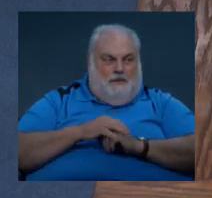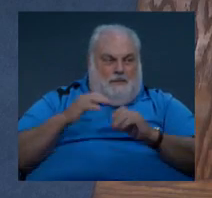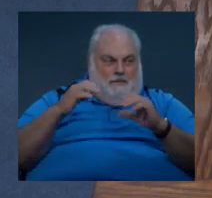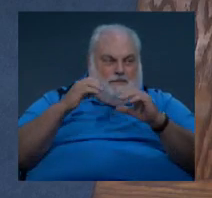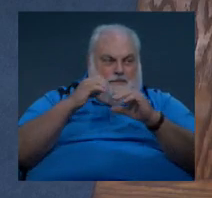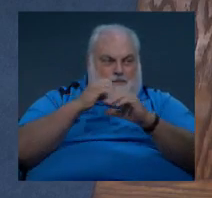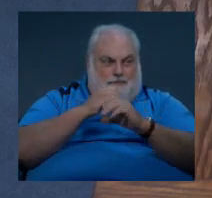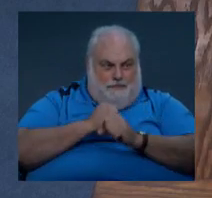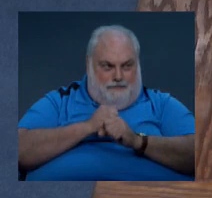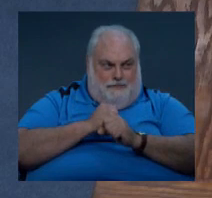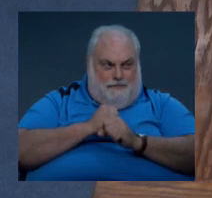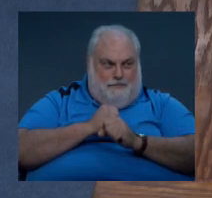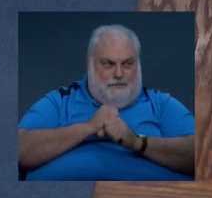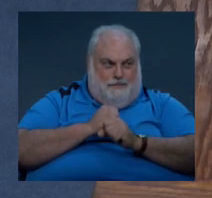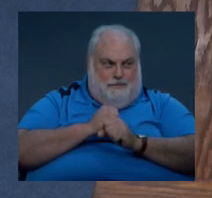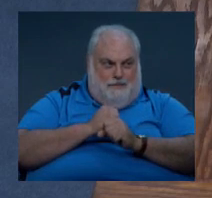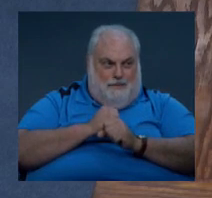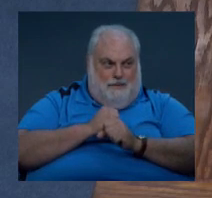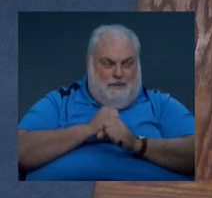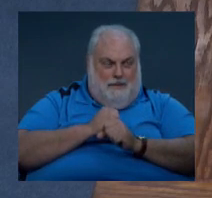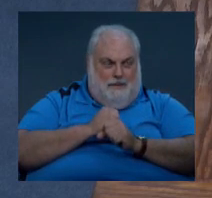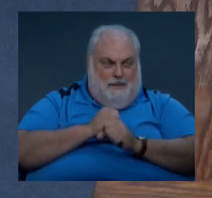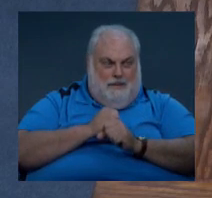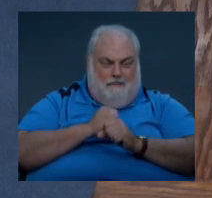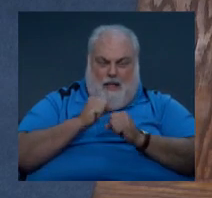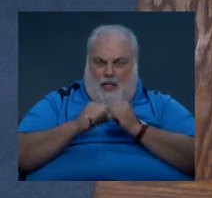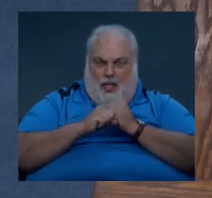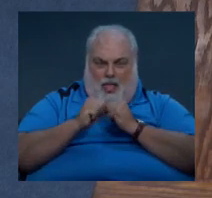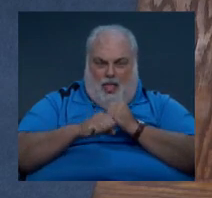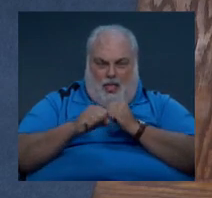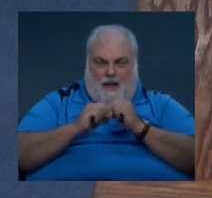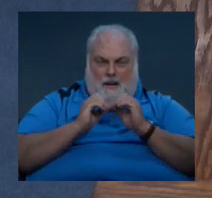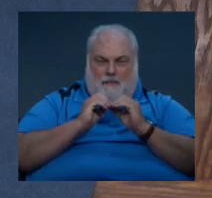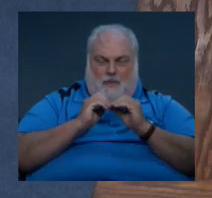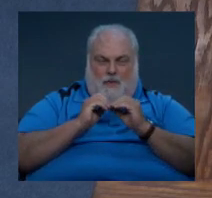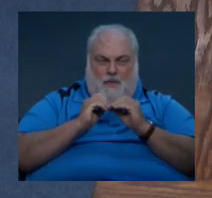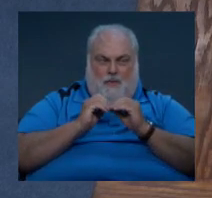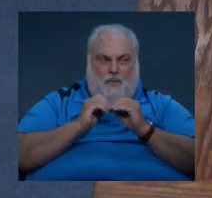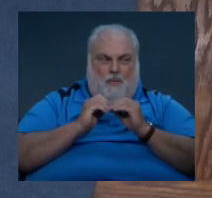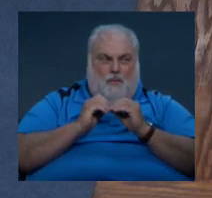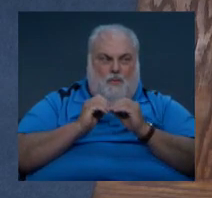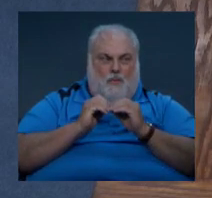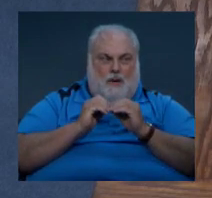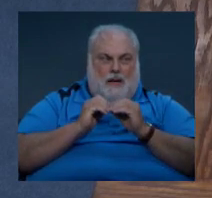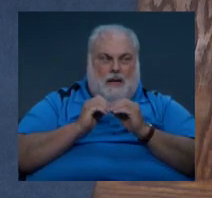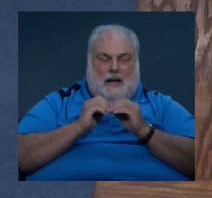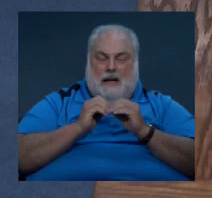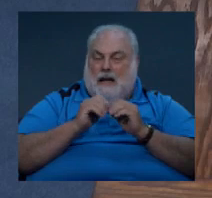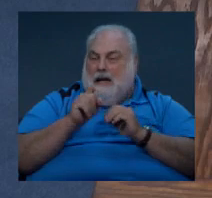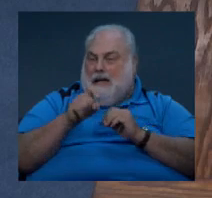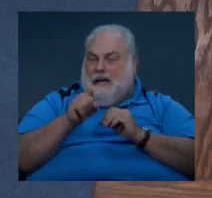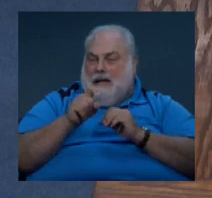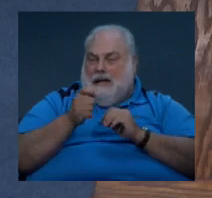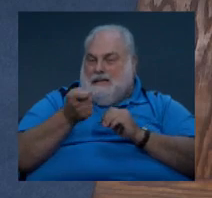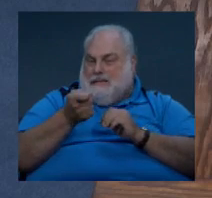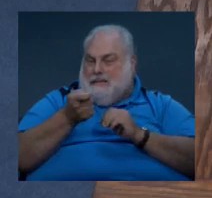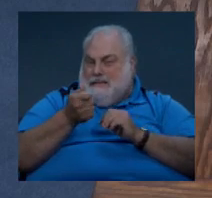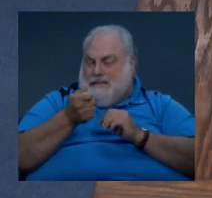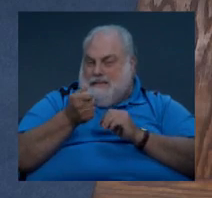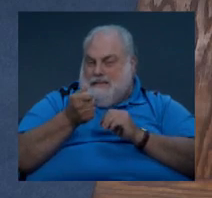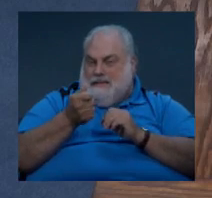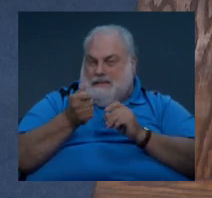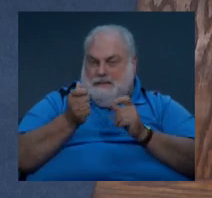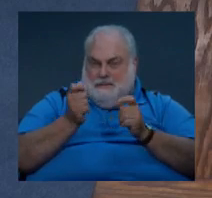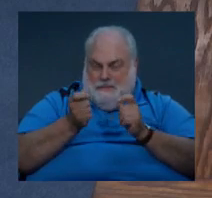shorter than it needs to be, it don't have to be any longer, but all we need is just a little amenity here and